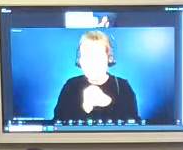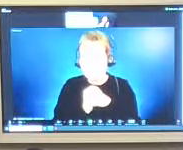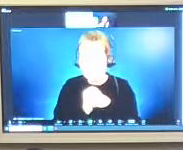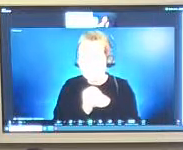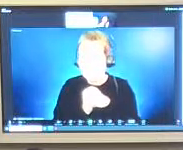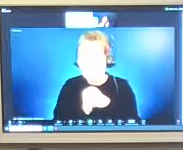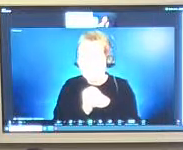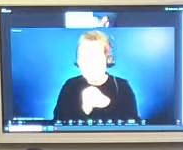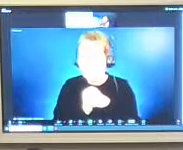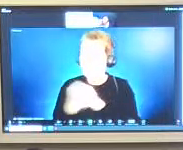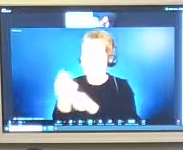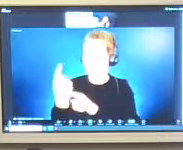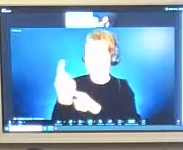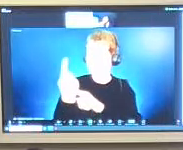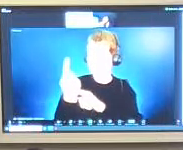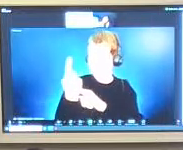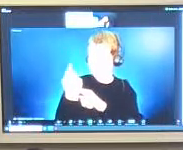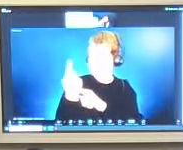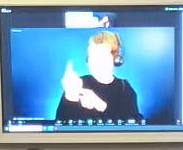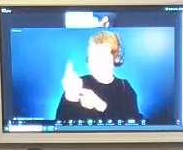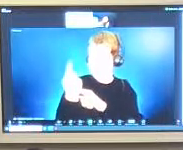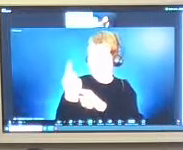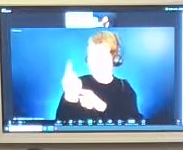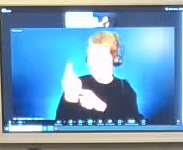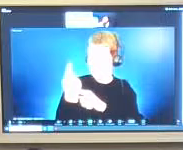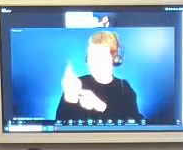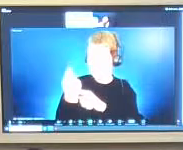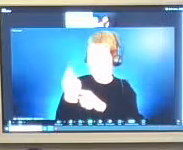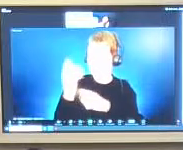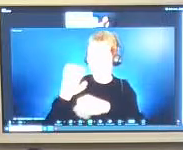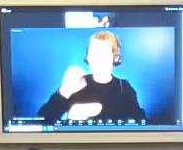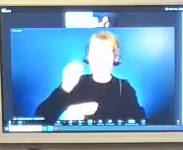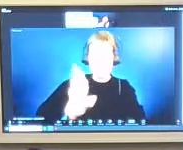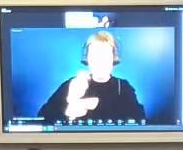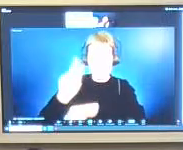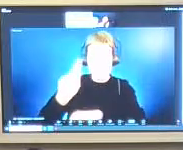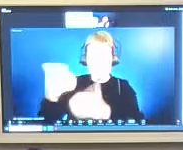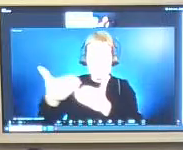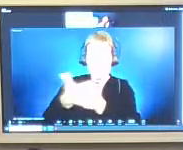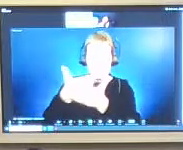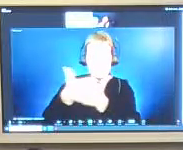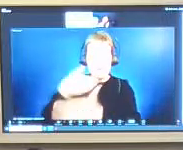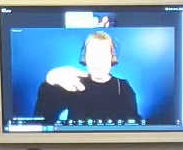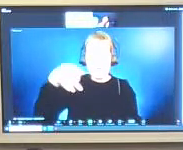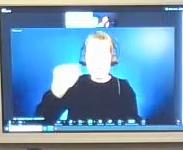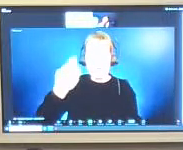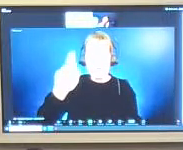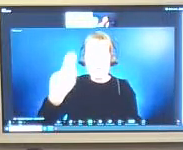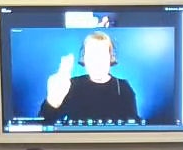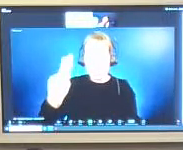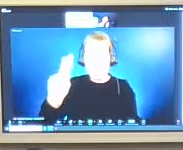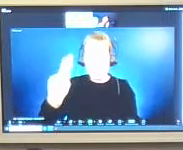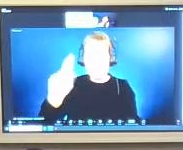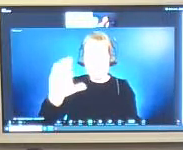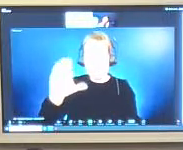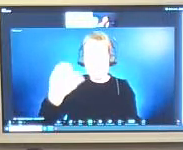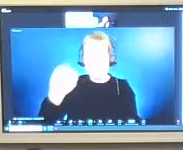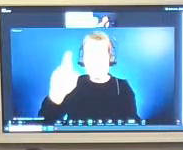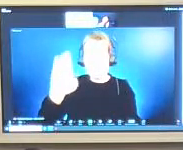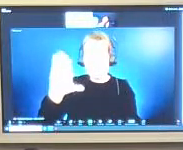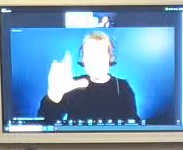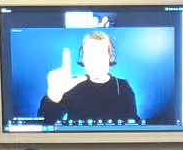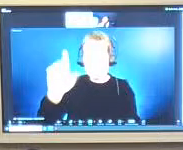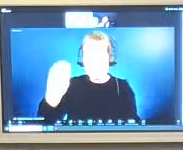Last year, we had it at the new Park Circle Community Center, which was a nice venue. It was connected to